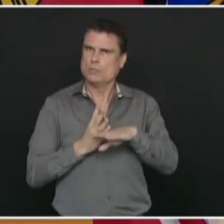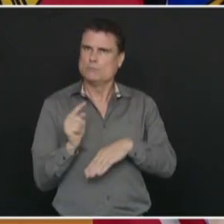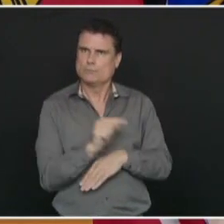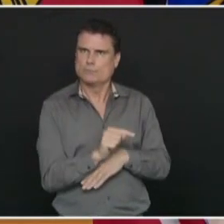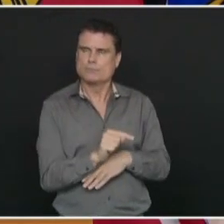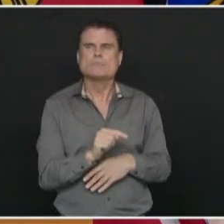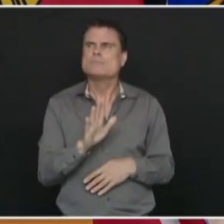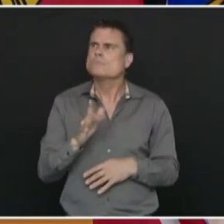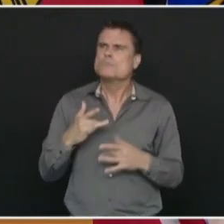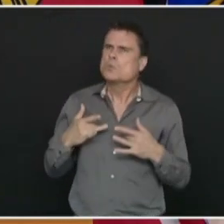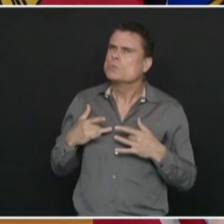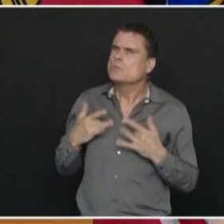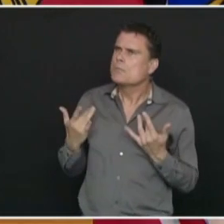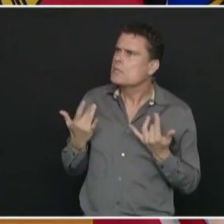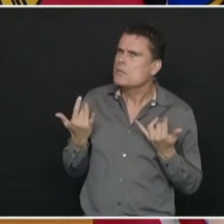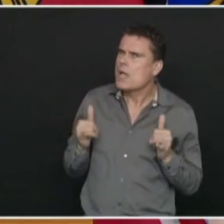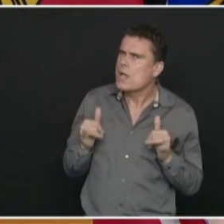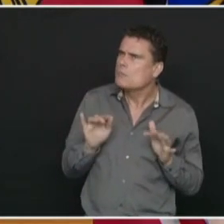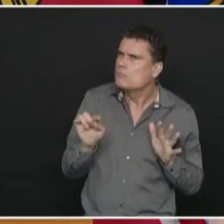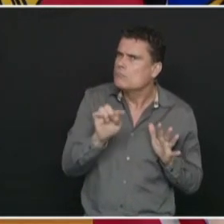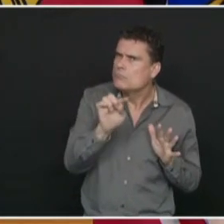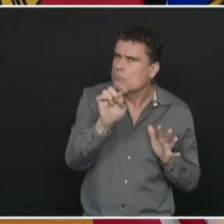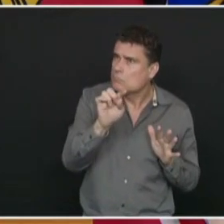Wendy, are you there?